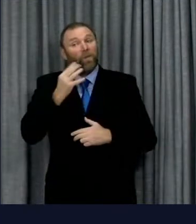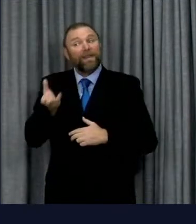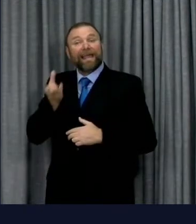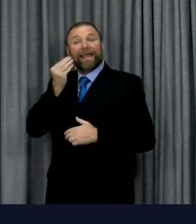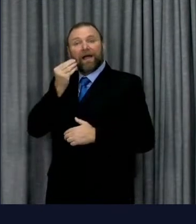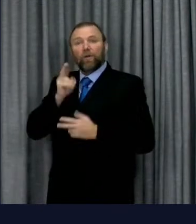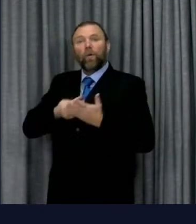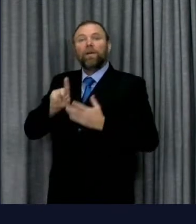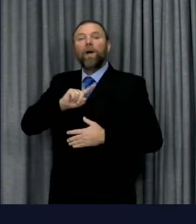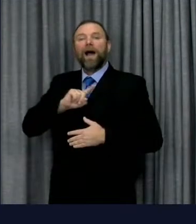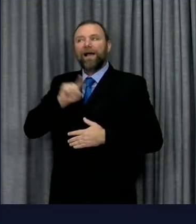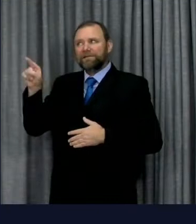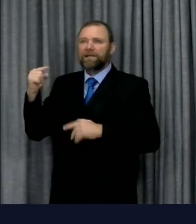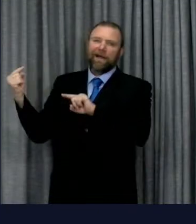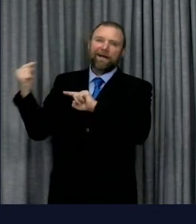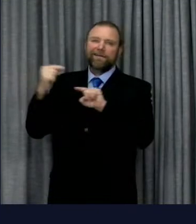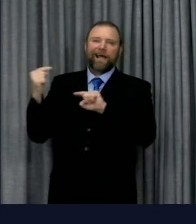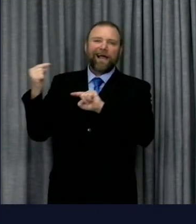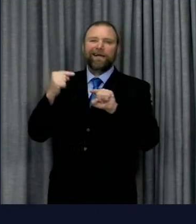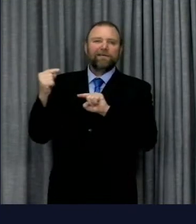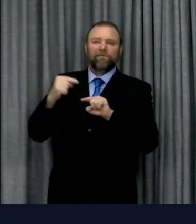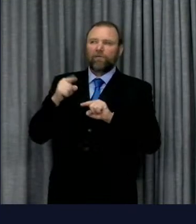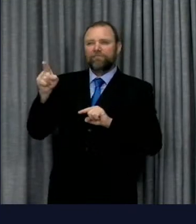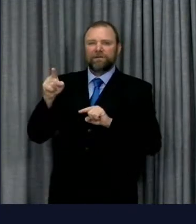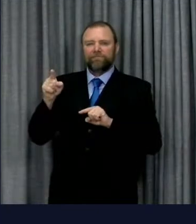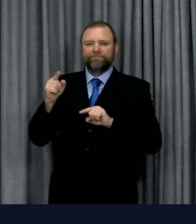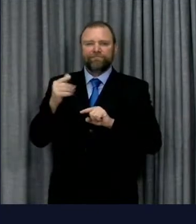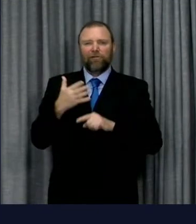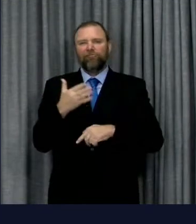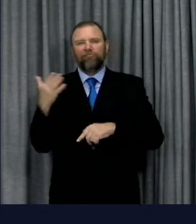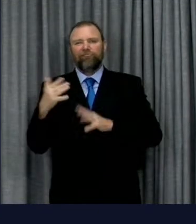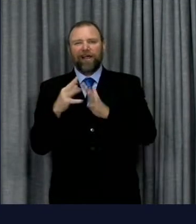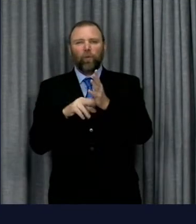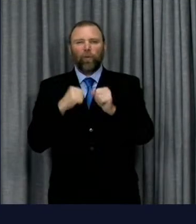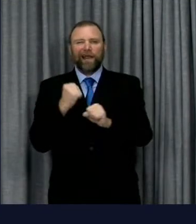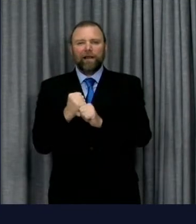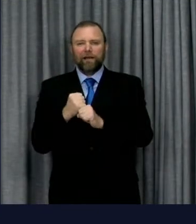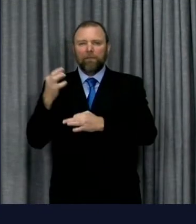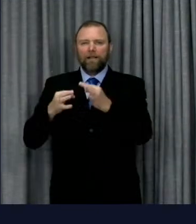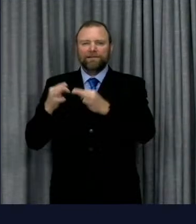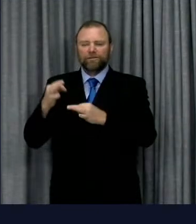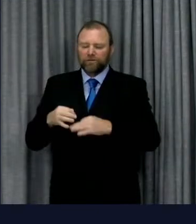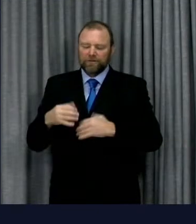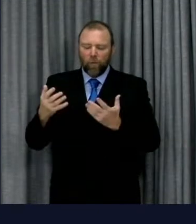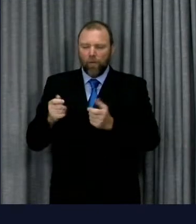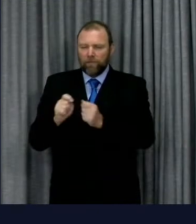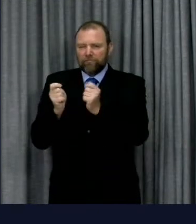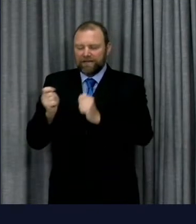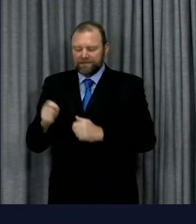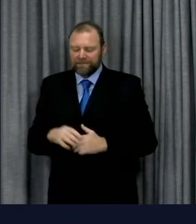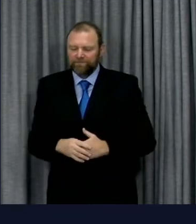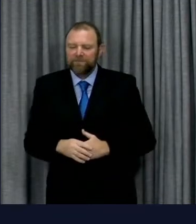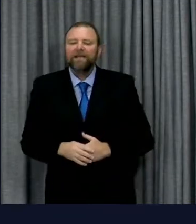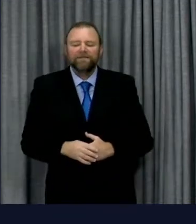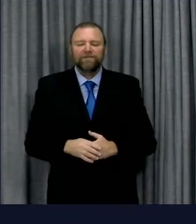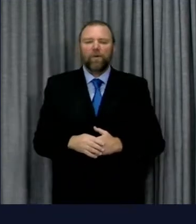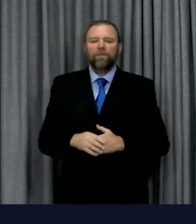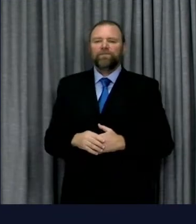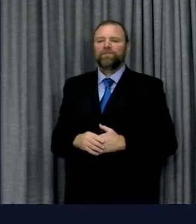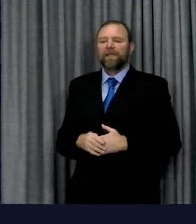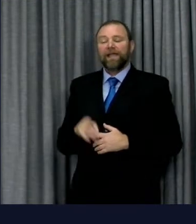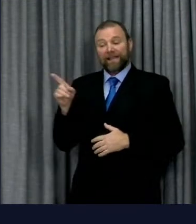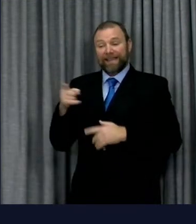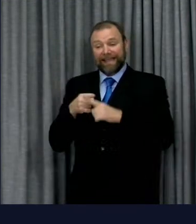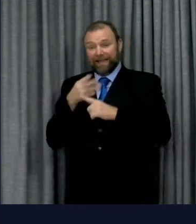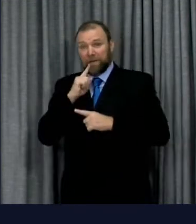because we're being attacked by some right-wing politician or press outfit. Let me just put one bit of good